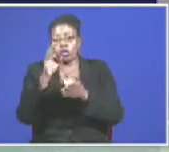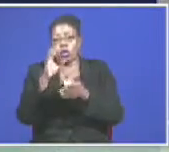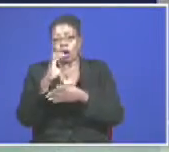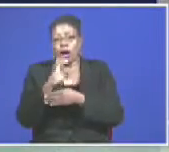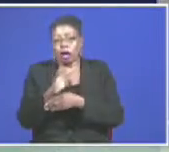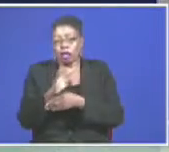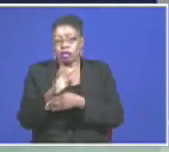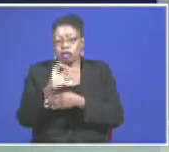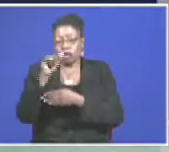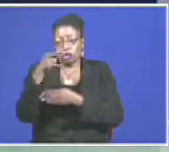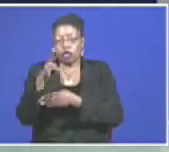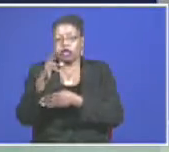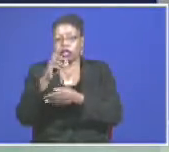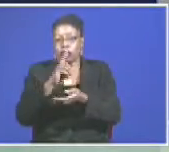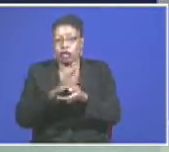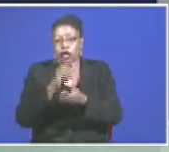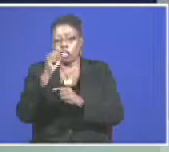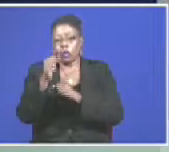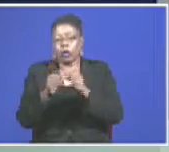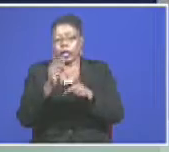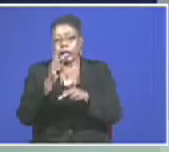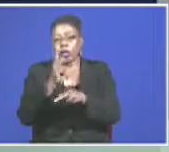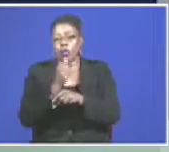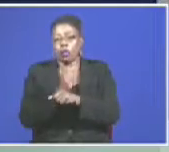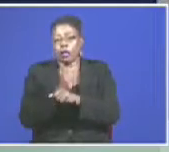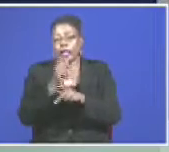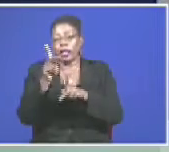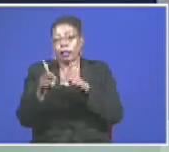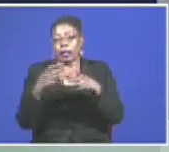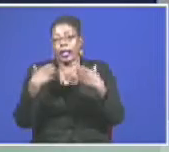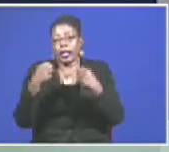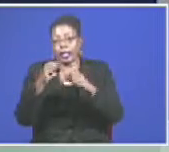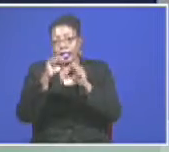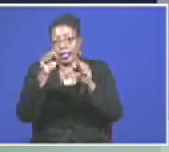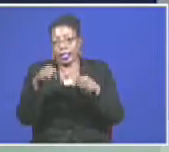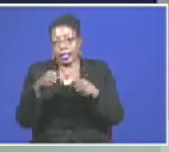junior doctors who work in the public health care system. Dr. Bassett said